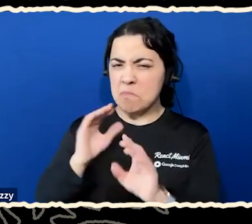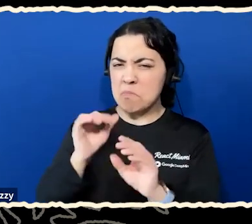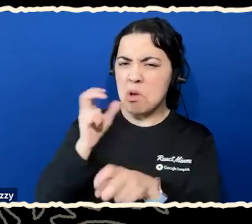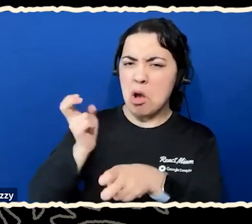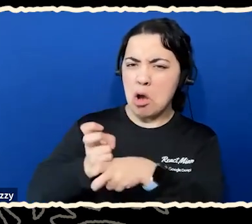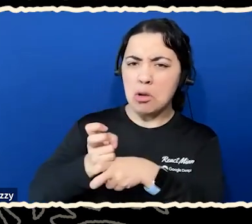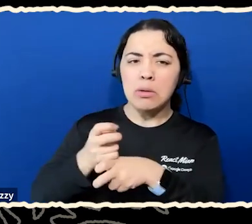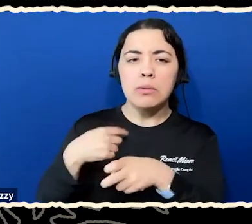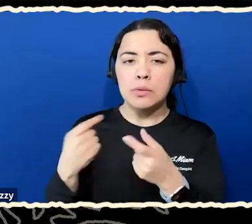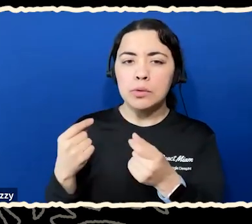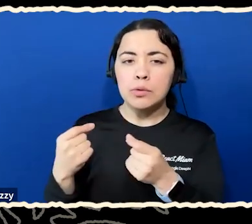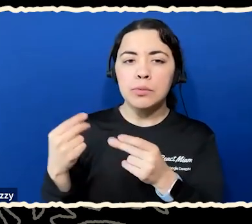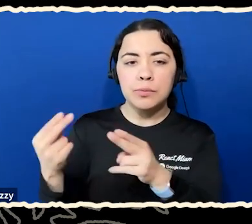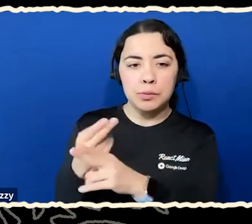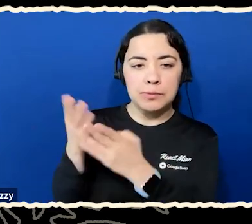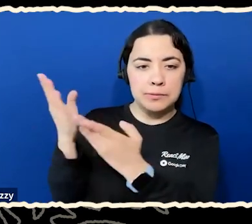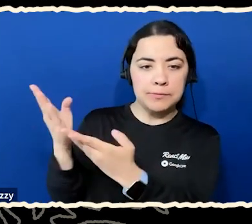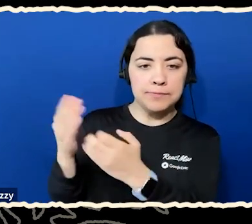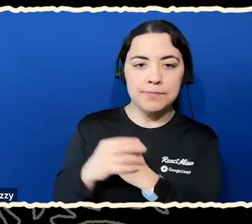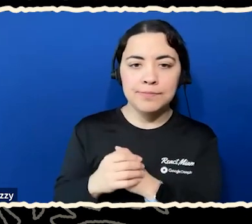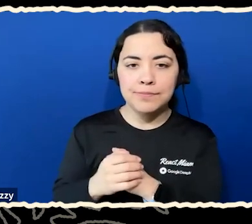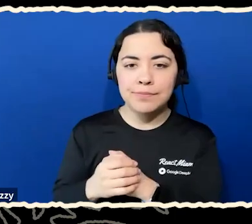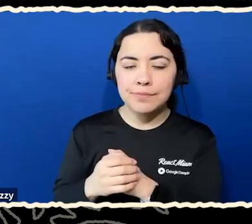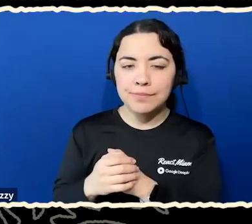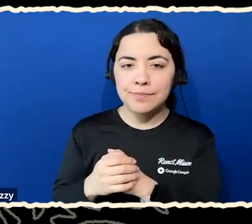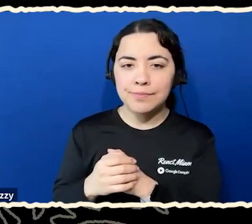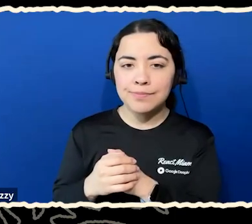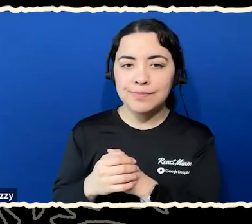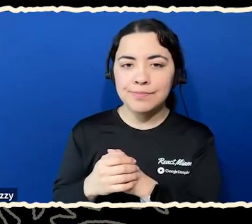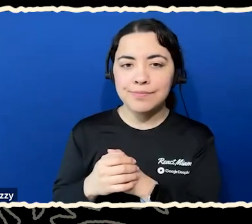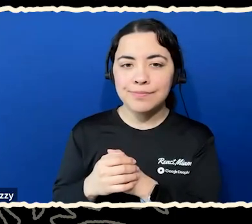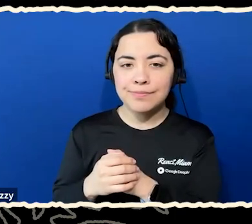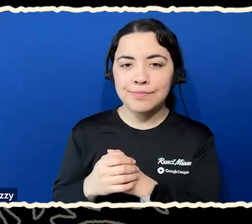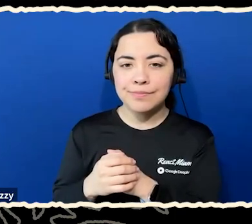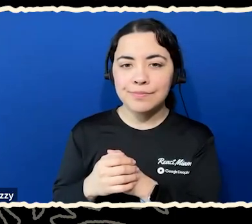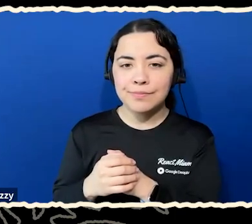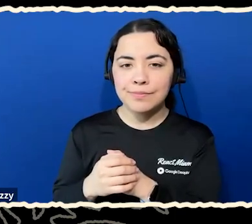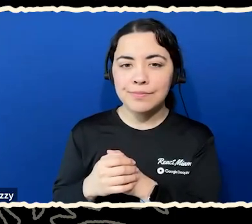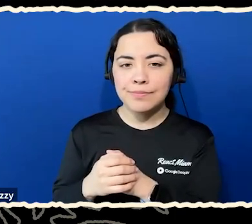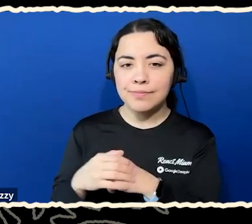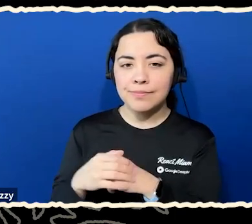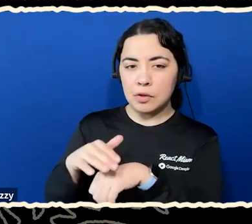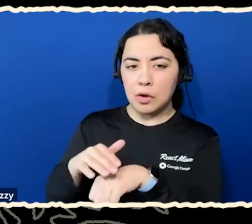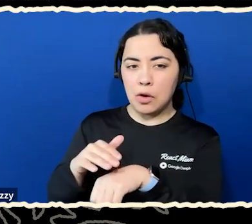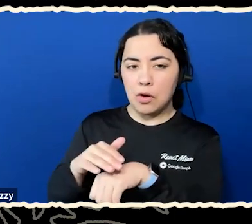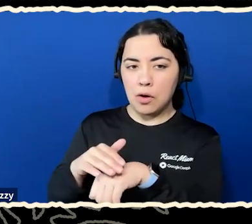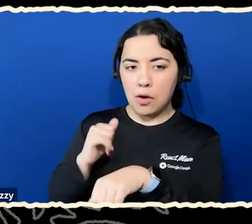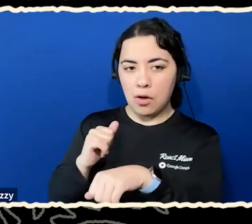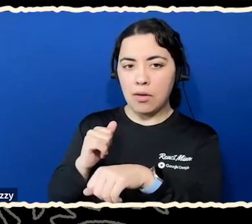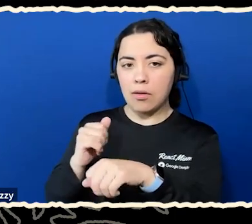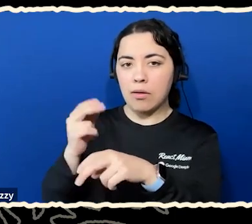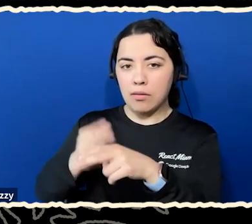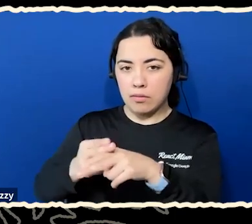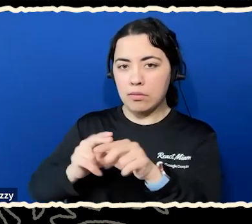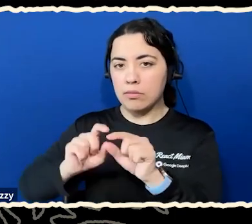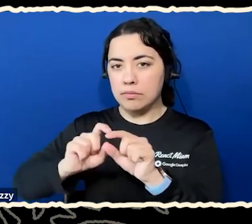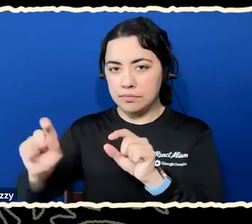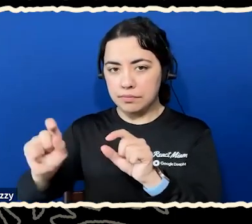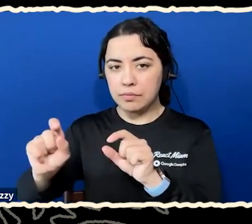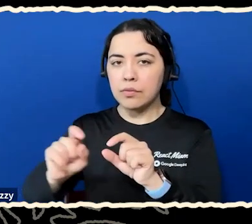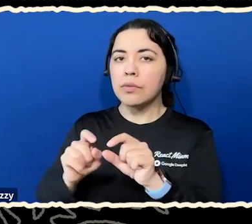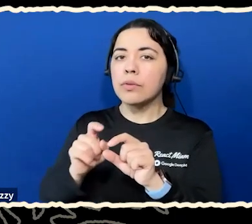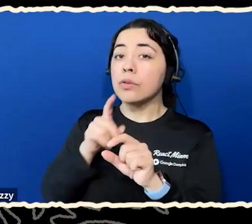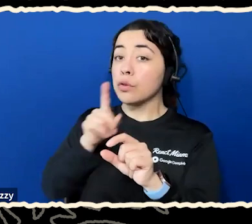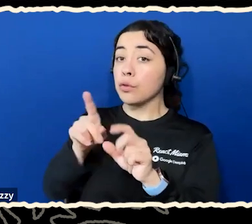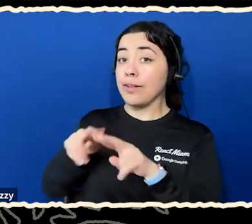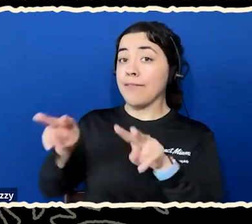use optimistic here. So let's call this. And we're going to pass in our real value here, the